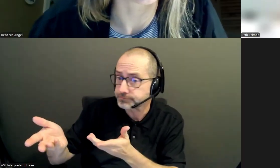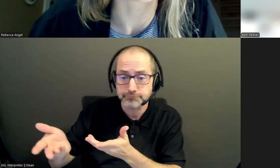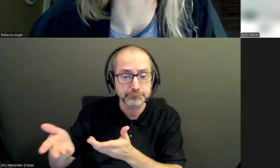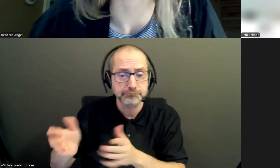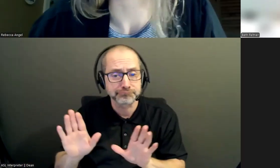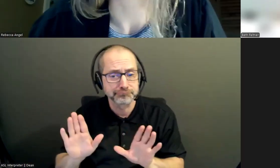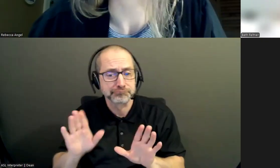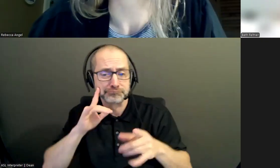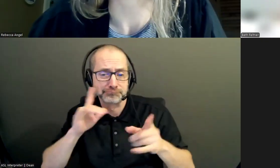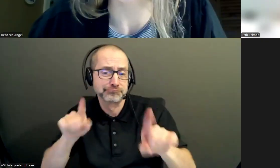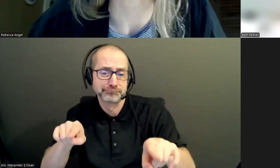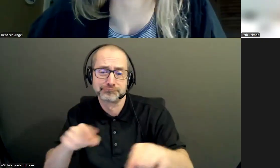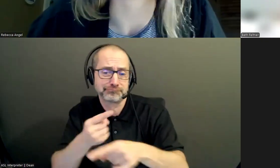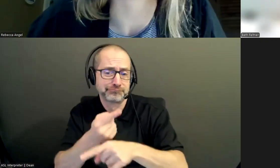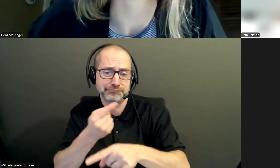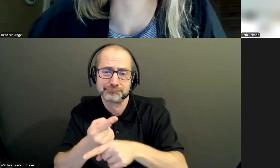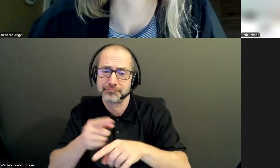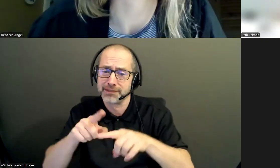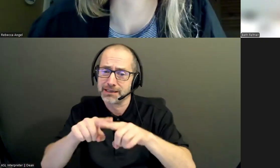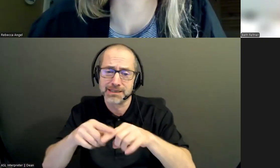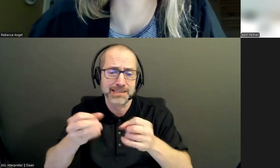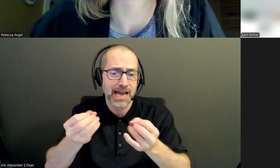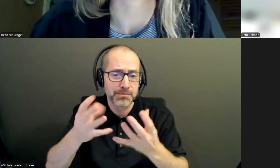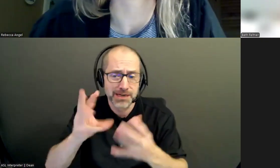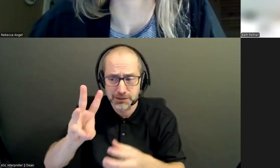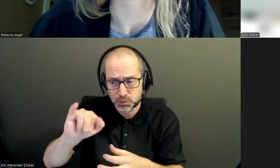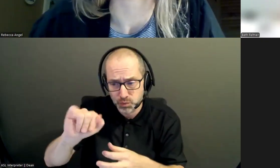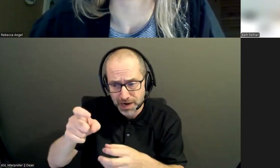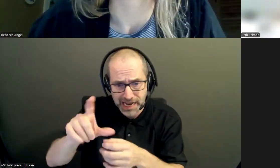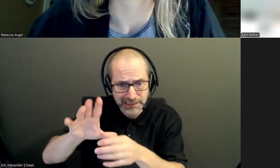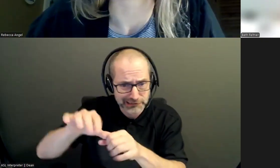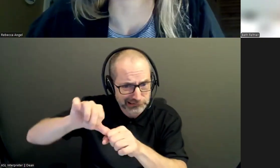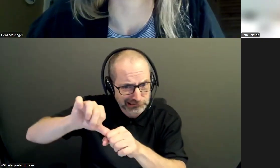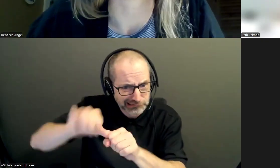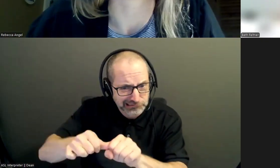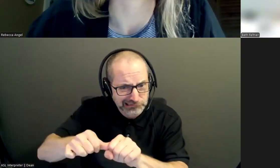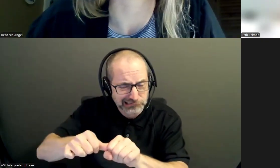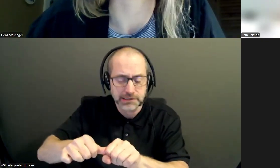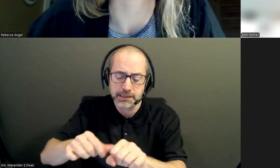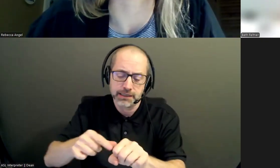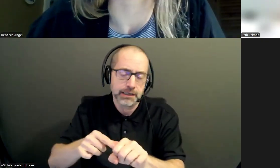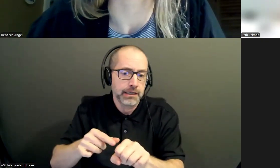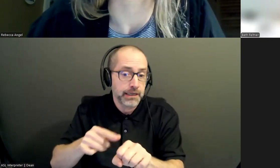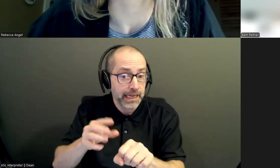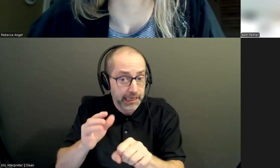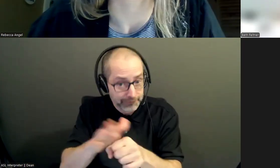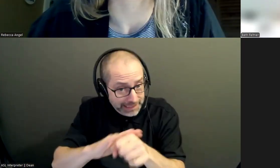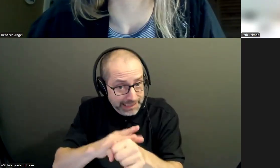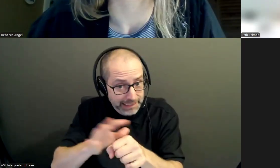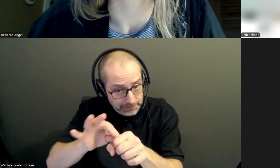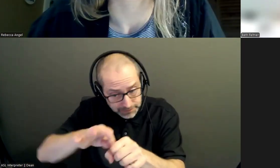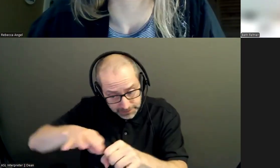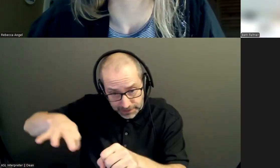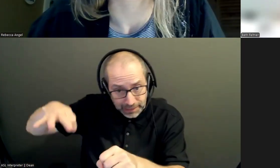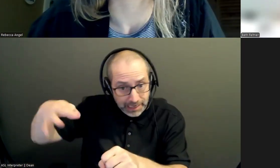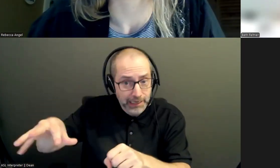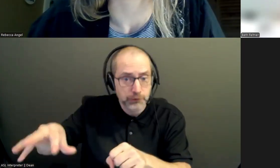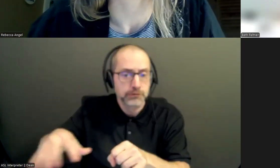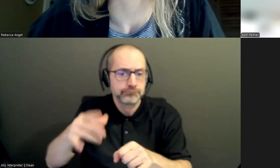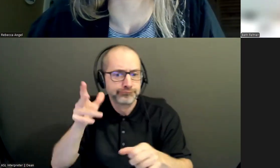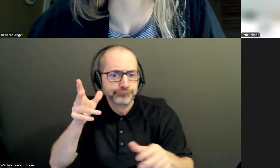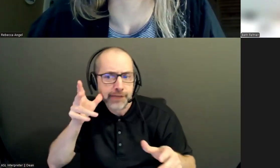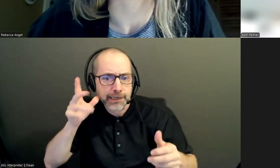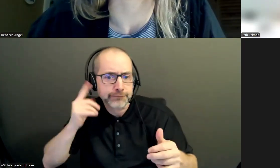No, that's right. It's just Yeah. that hopefully temporary hearing loss, and then ideally when the wax is removed, the problem